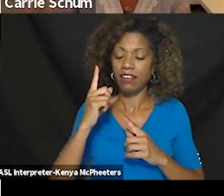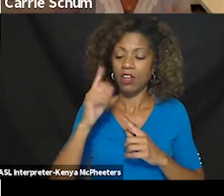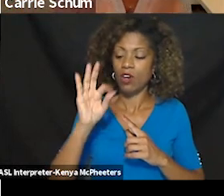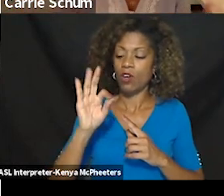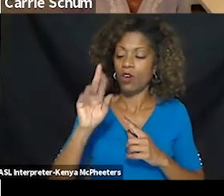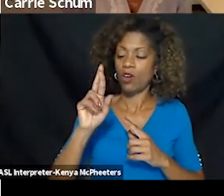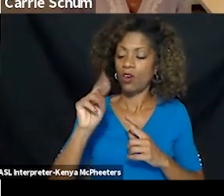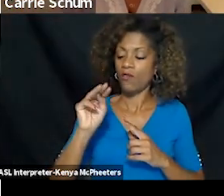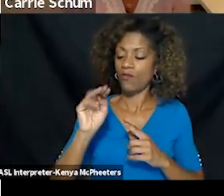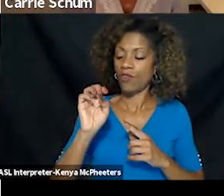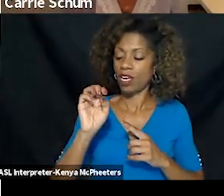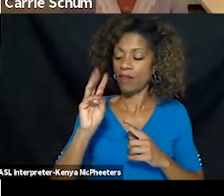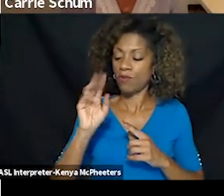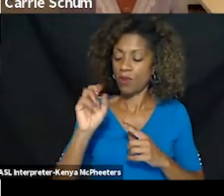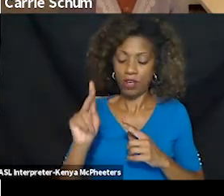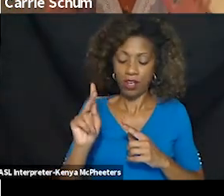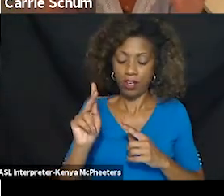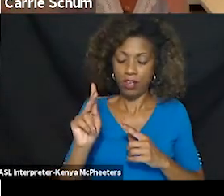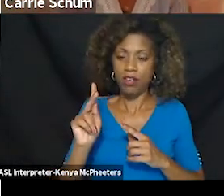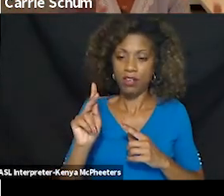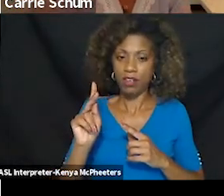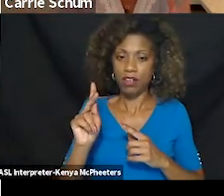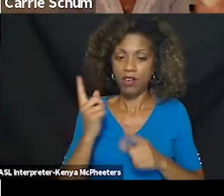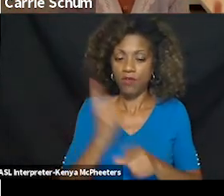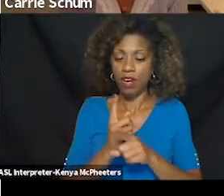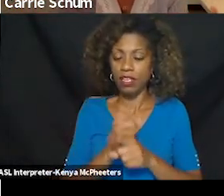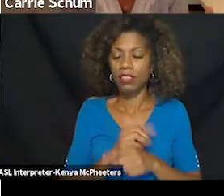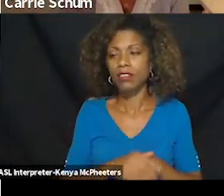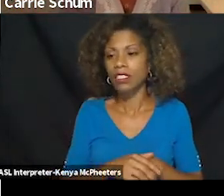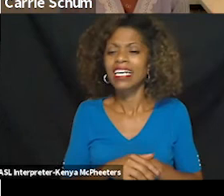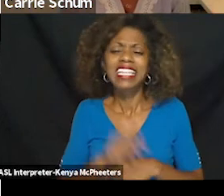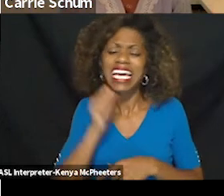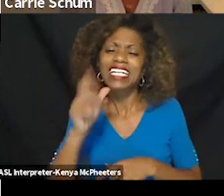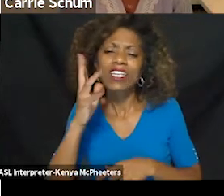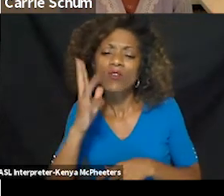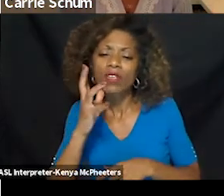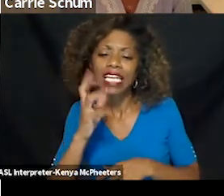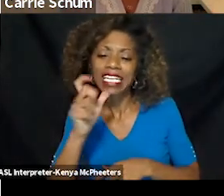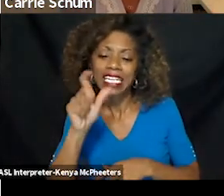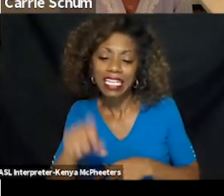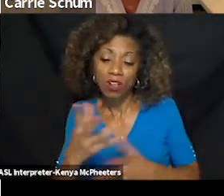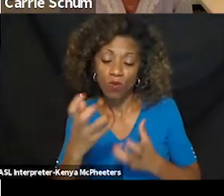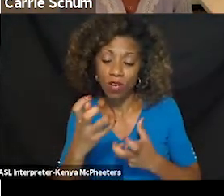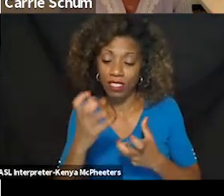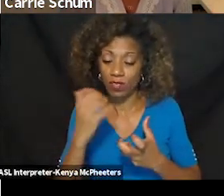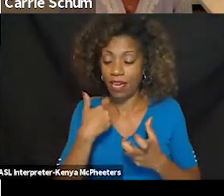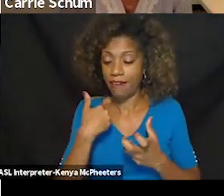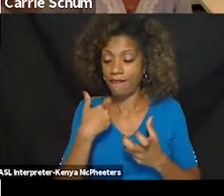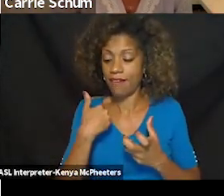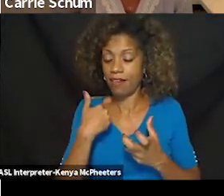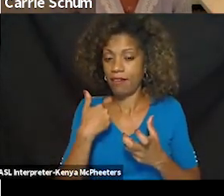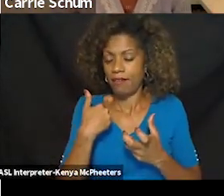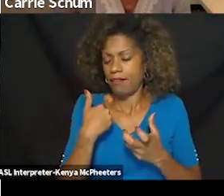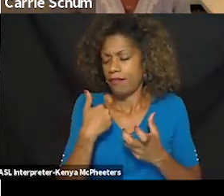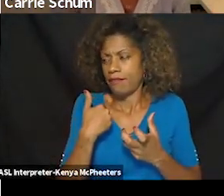tried actually creating materials. Nobody wanted those. They wanted guidance that would help them respond because they were all wrestling. As Estelle said, this